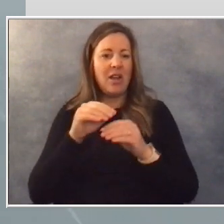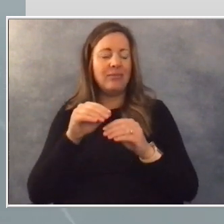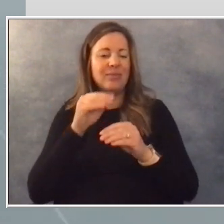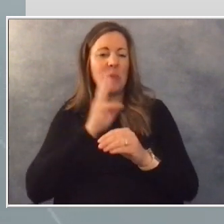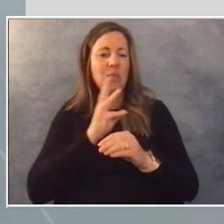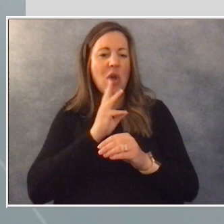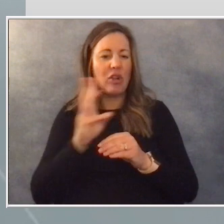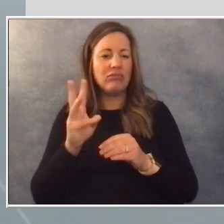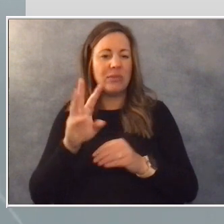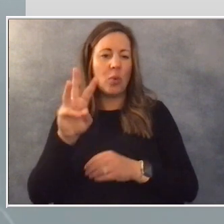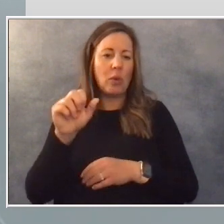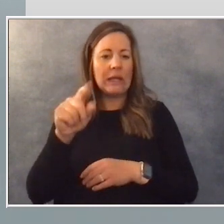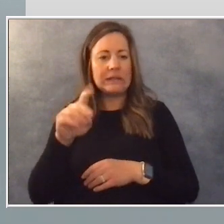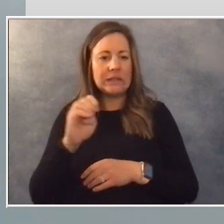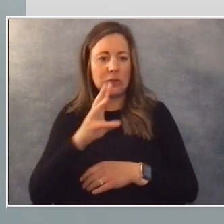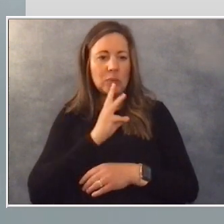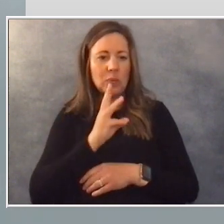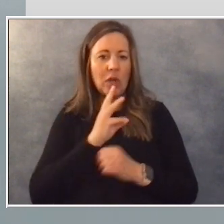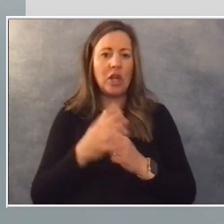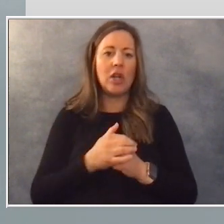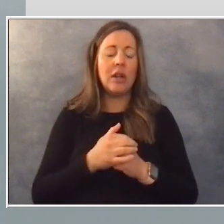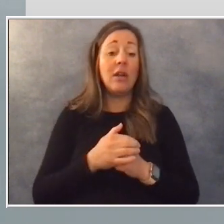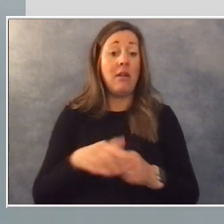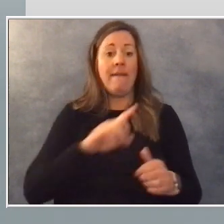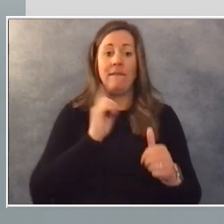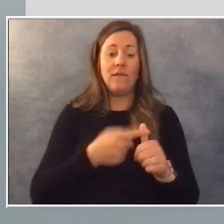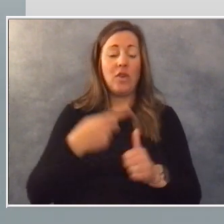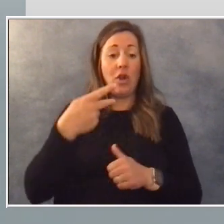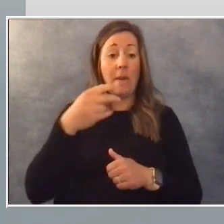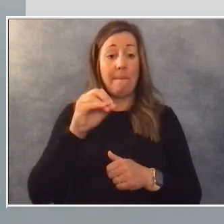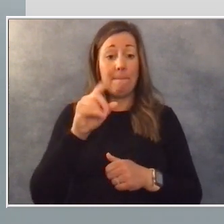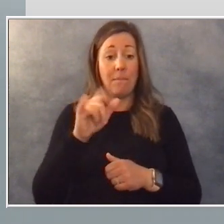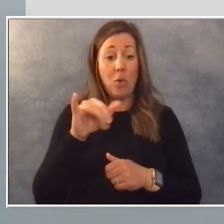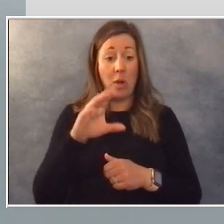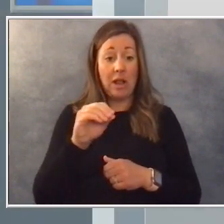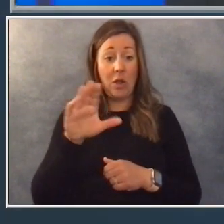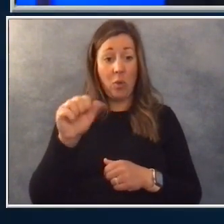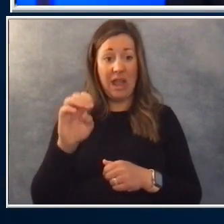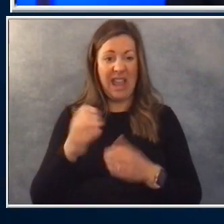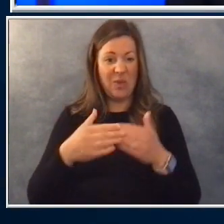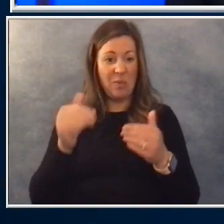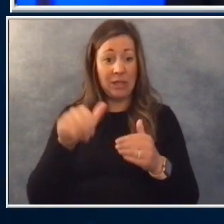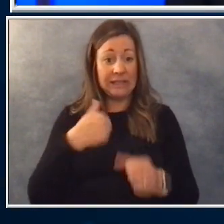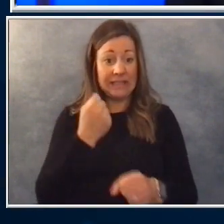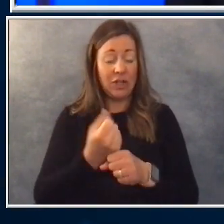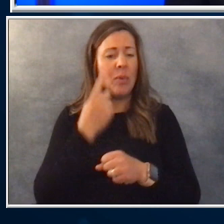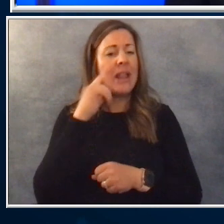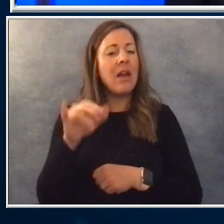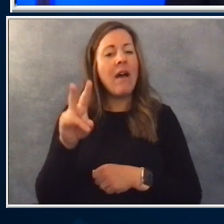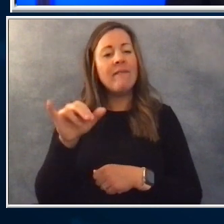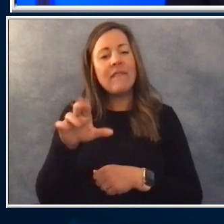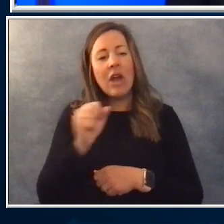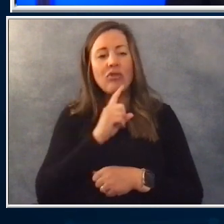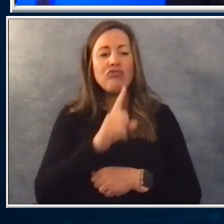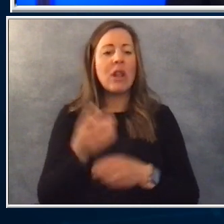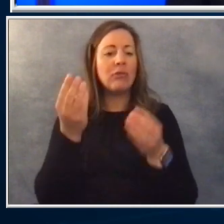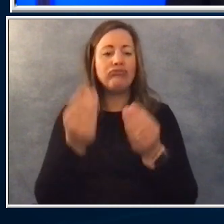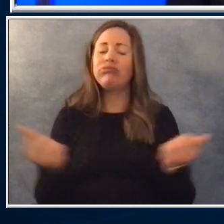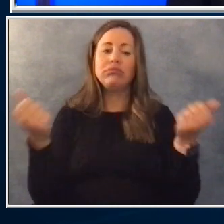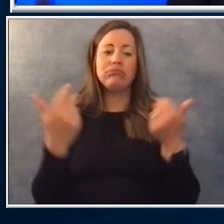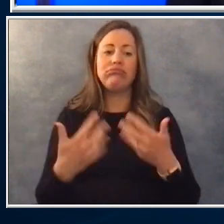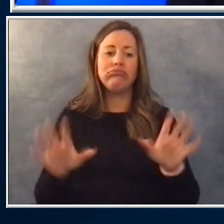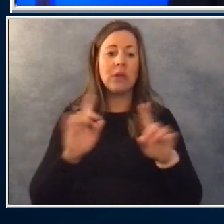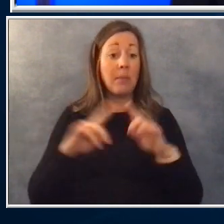had America's first polio case in nearly a decade. We thought this virus was pretty much eradicated, but now doctors